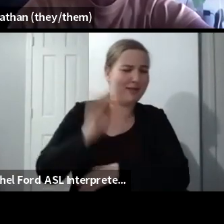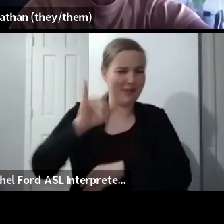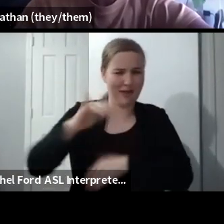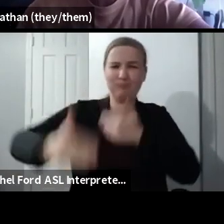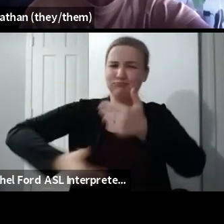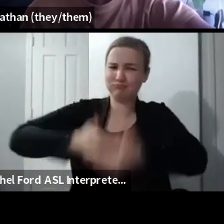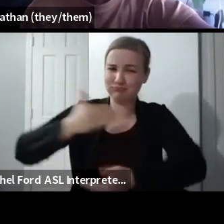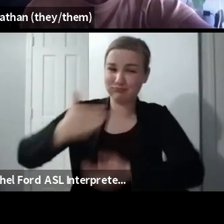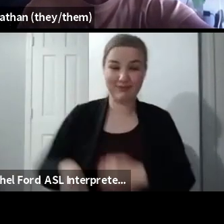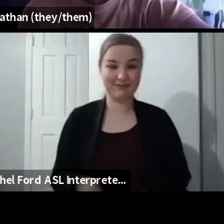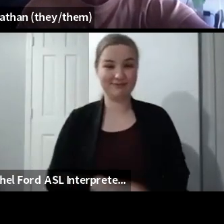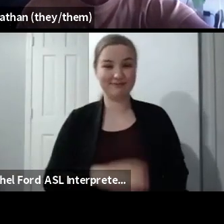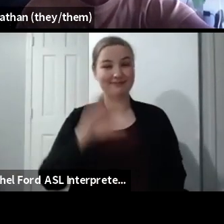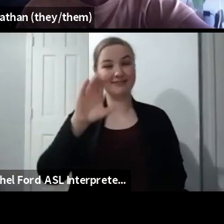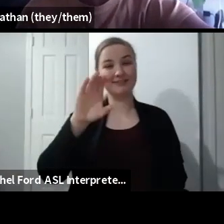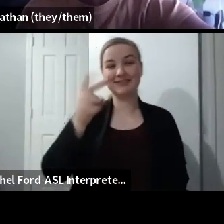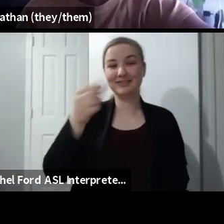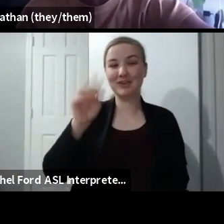just saying. It